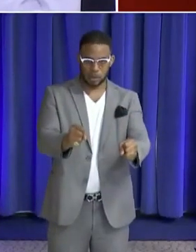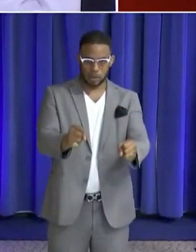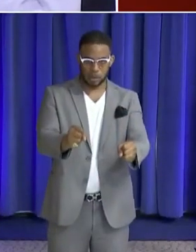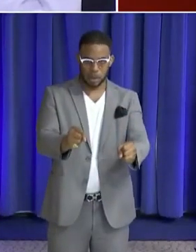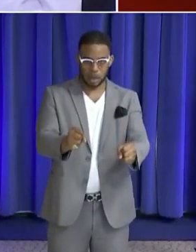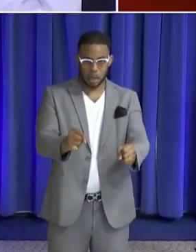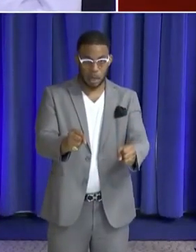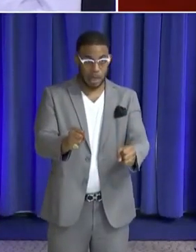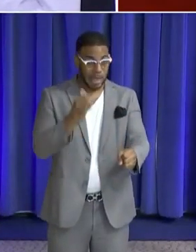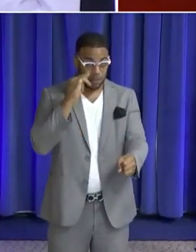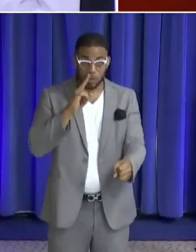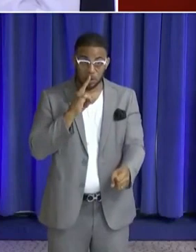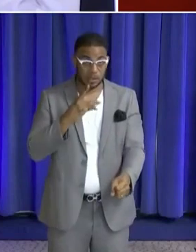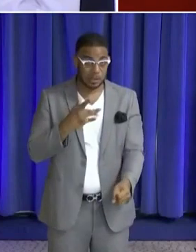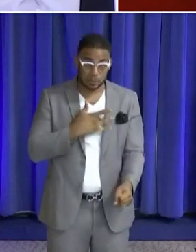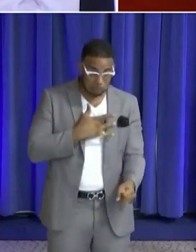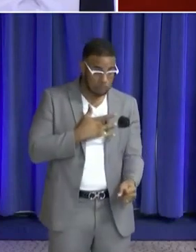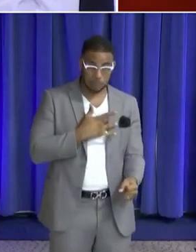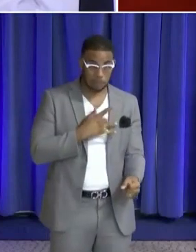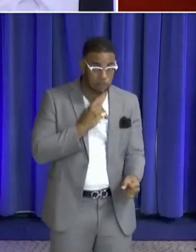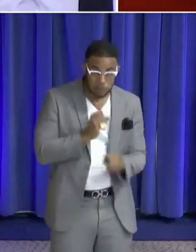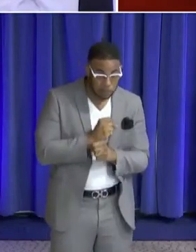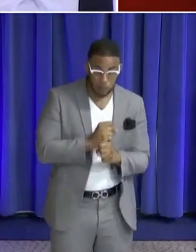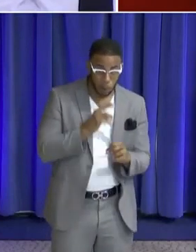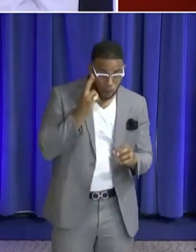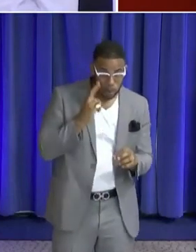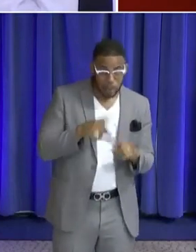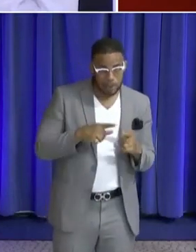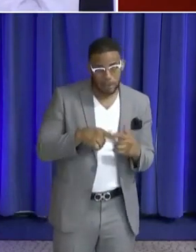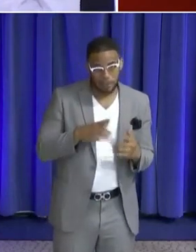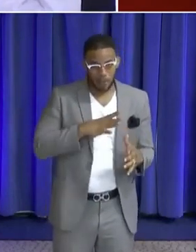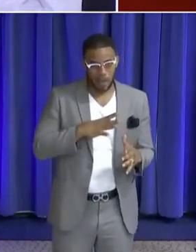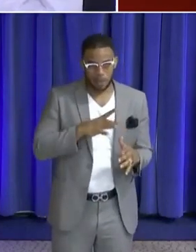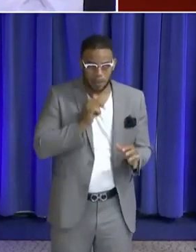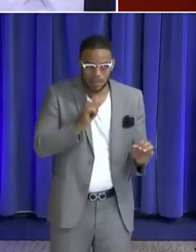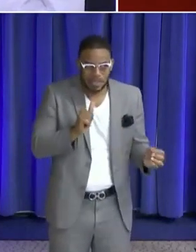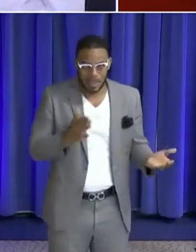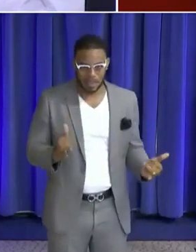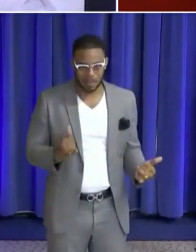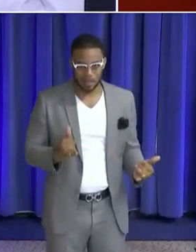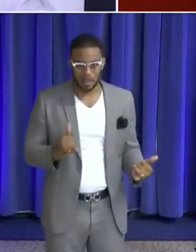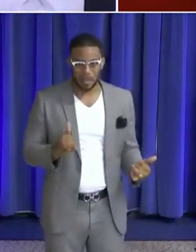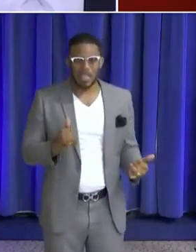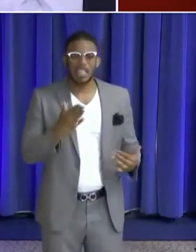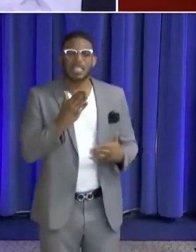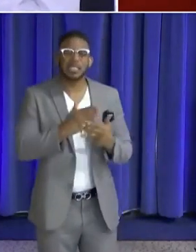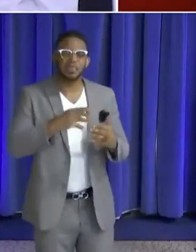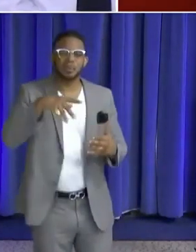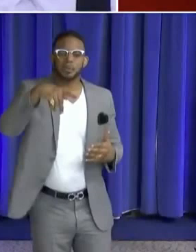be a compelling reason. Now, also keep in mind that some of the perimeter